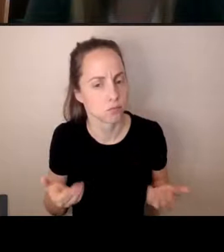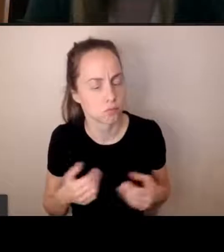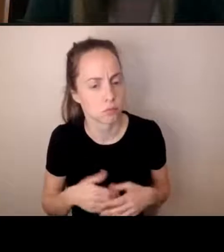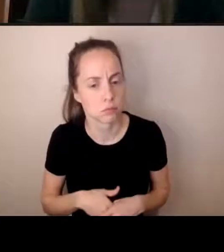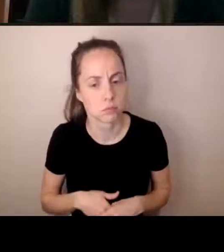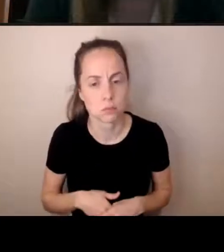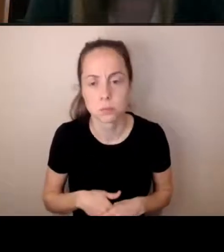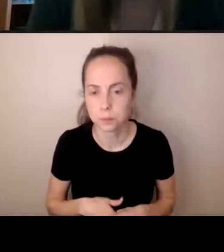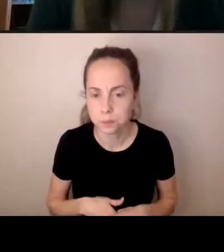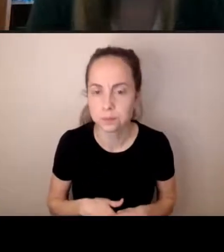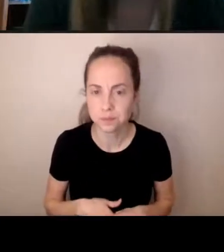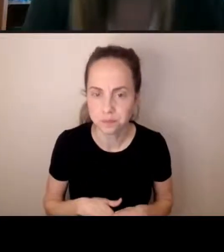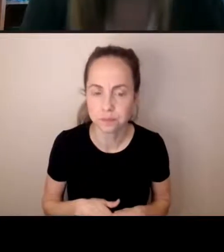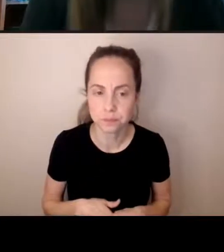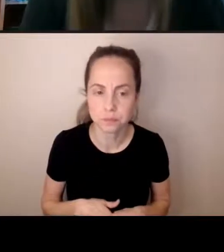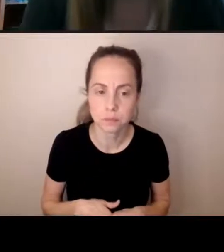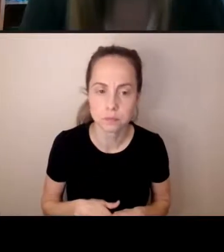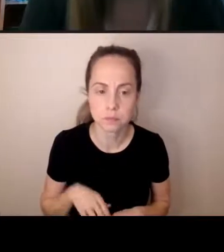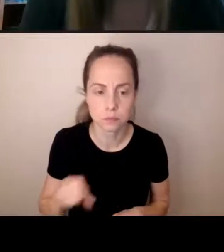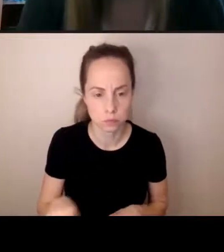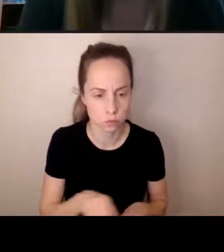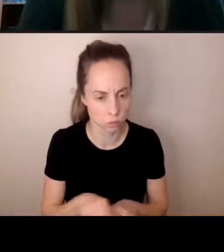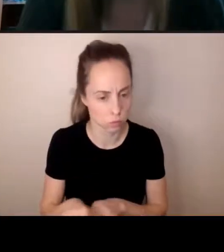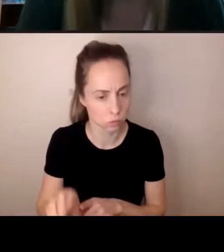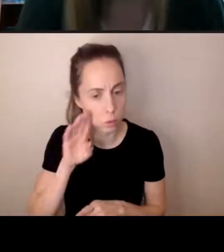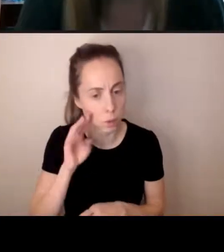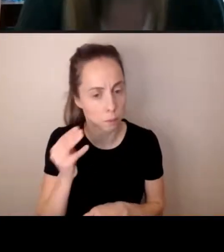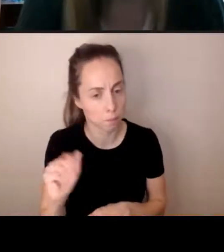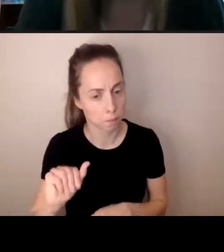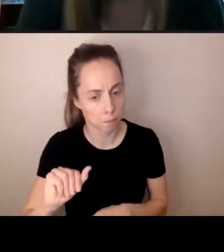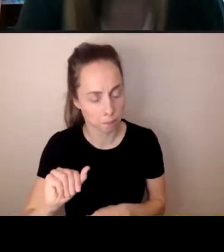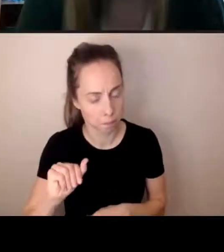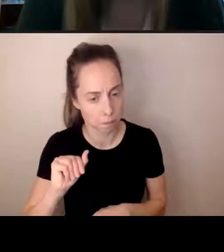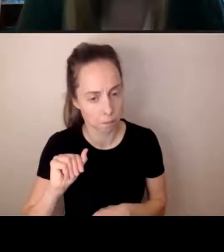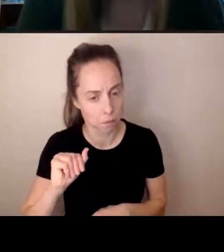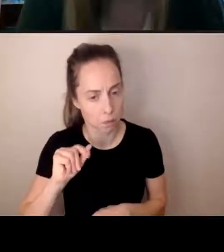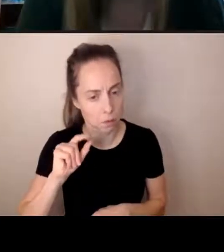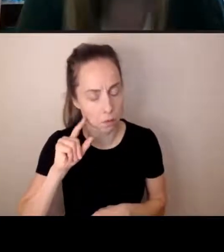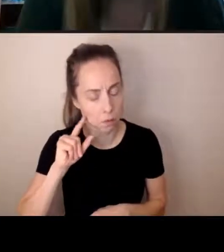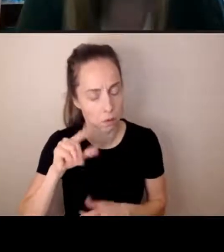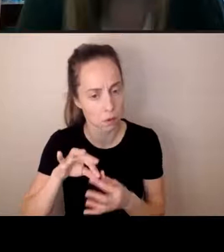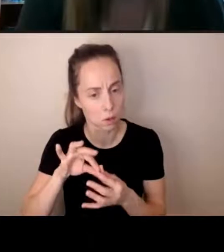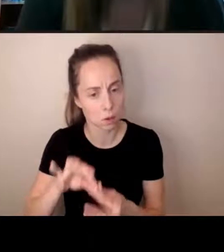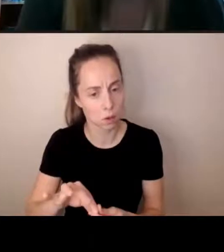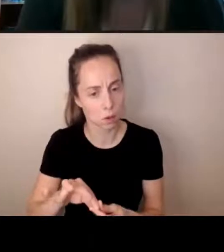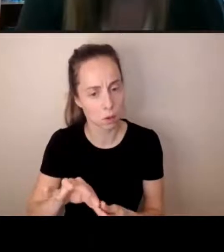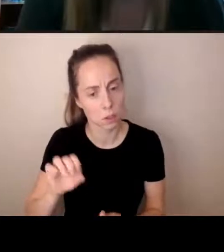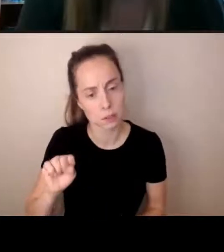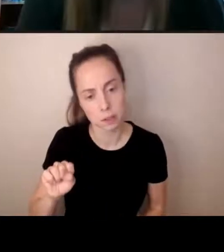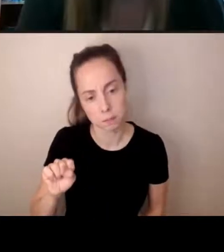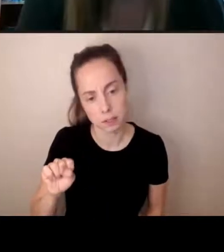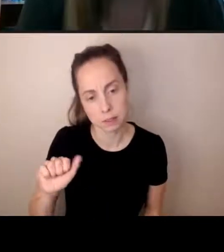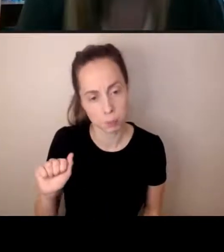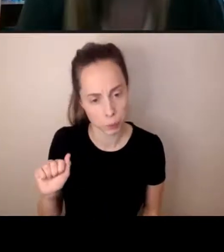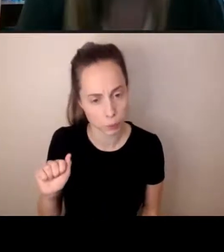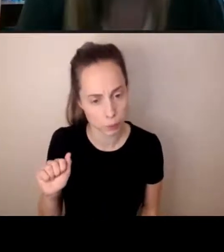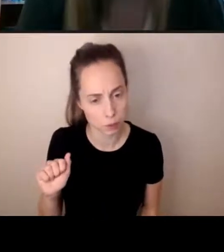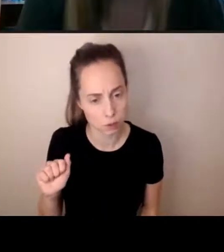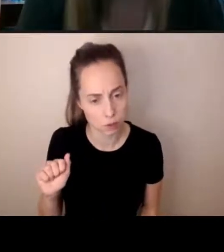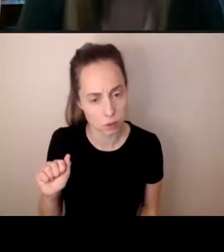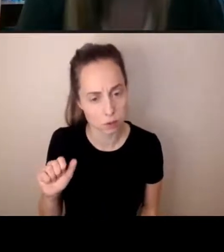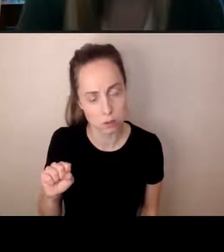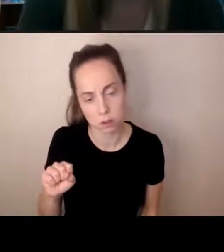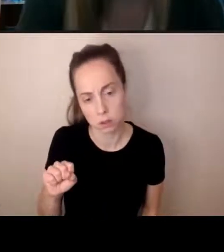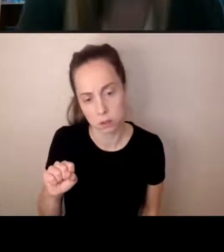I think, are you also getting a master's in around substance abuse